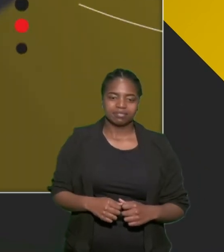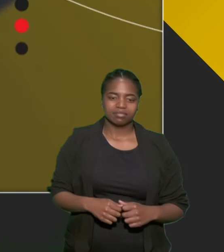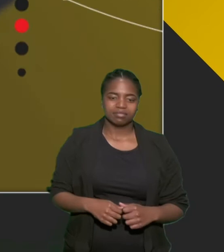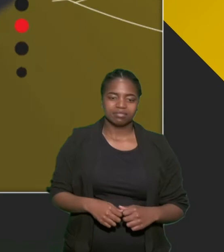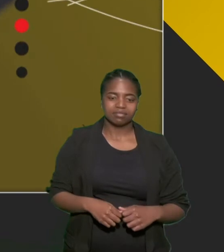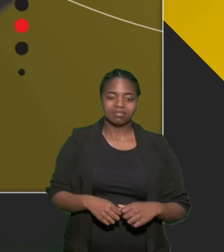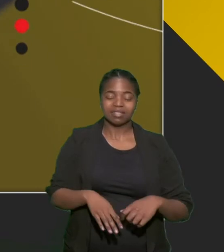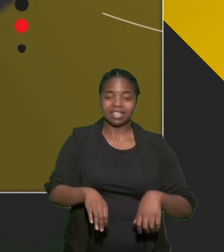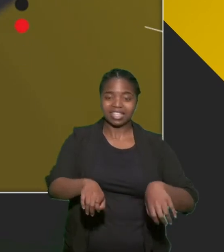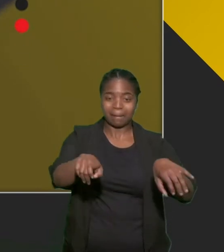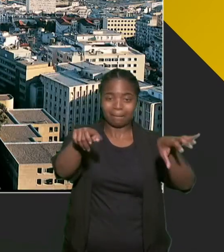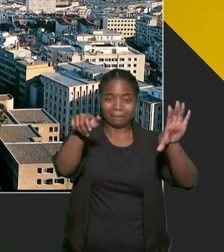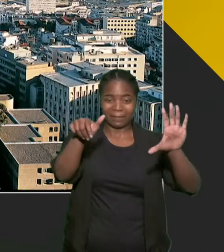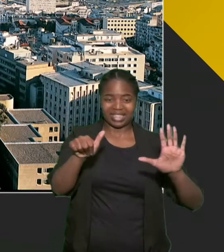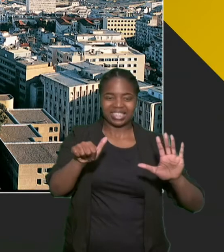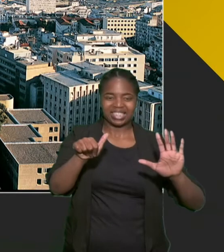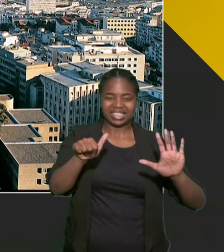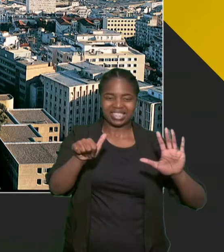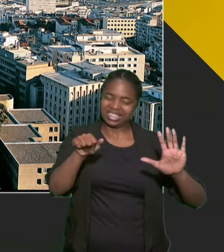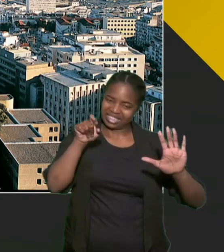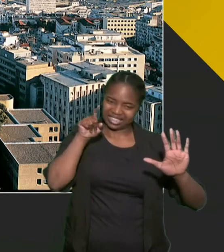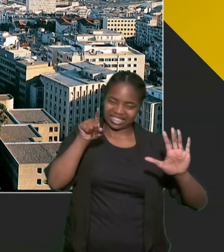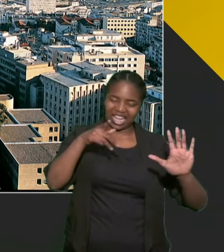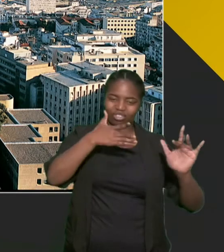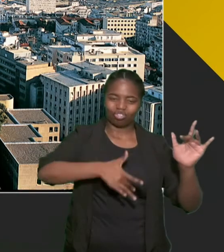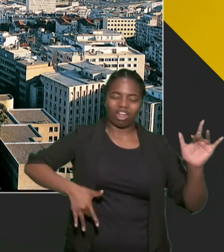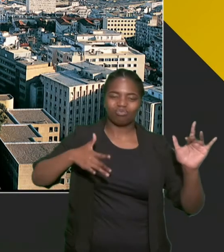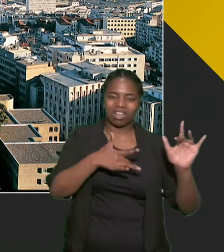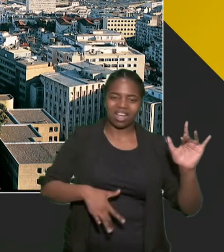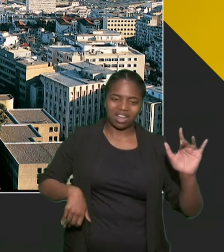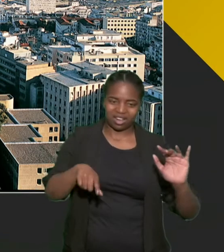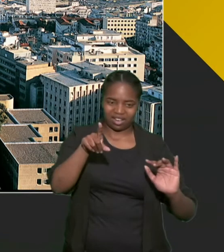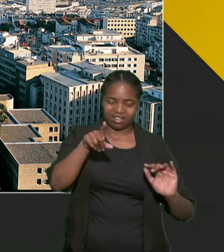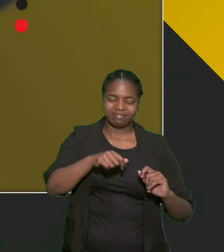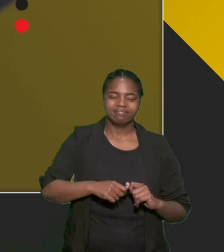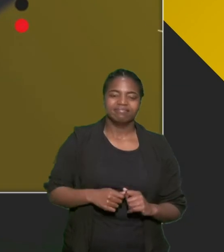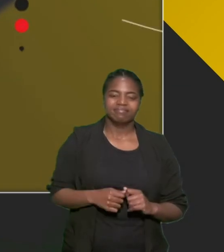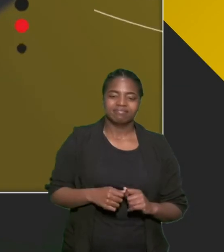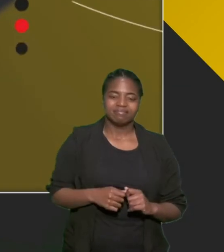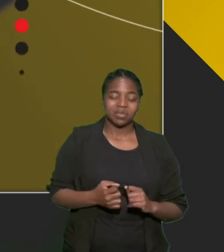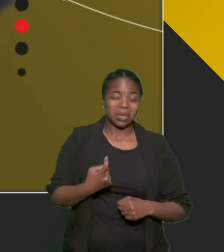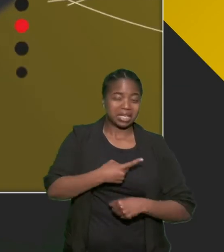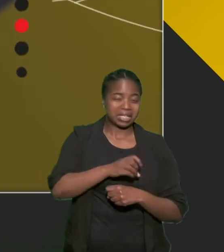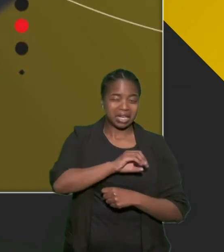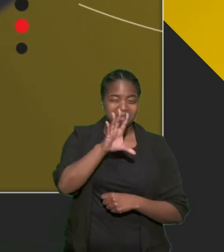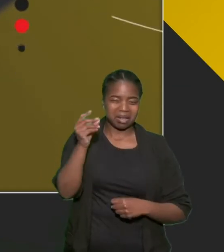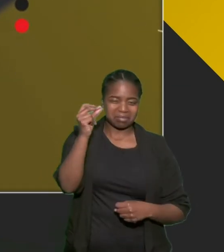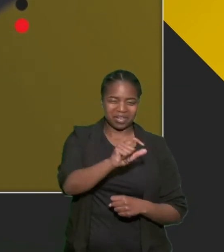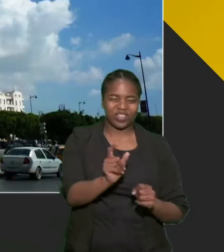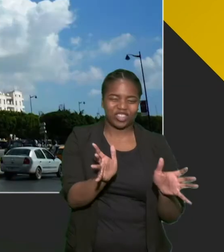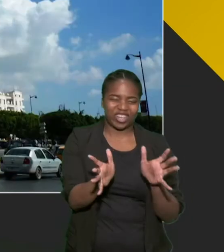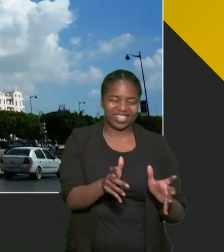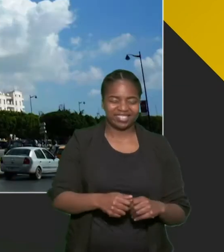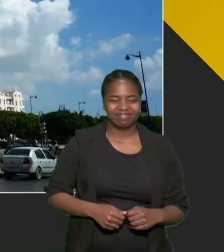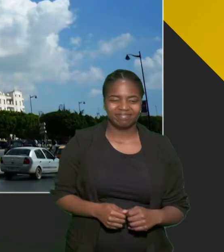And as you can see, coming in at number 6 is Algeria, contending for AFCON. One day South Africa will beat them.